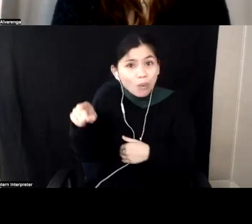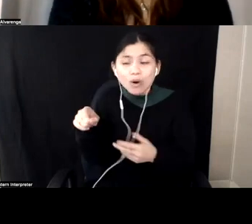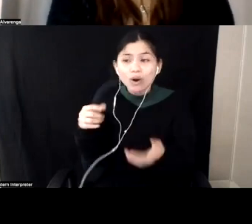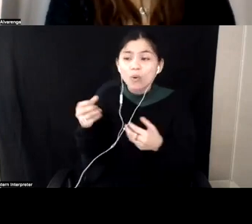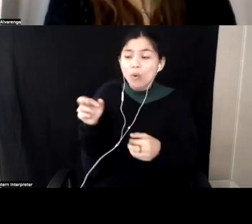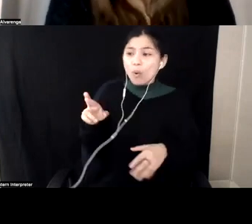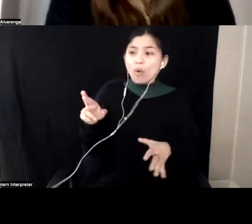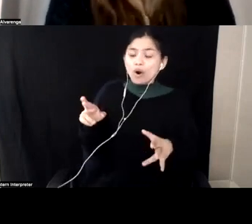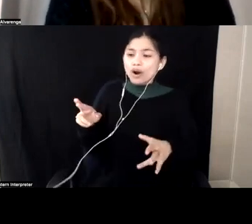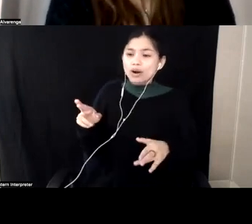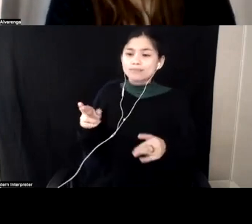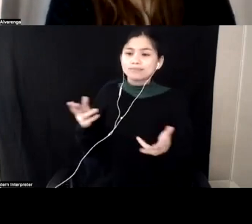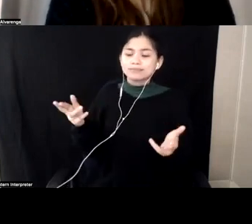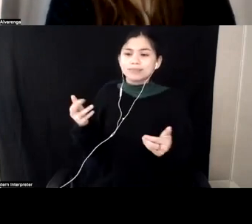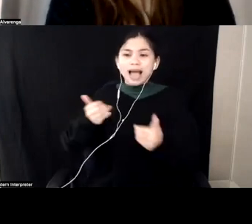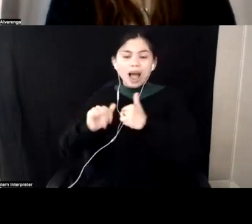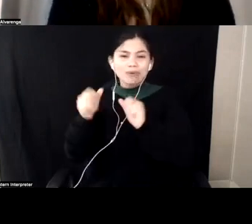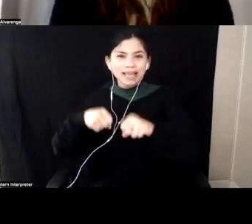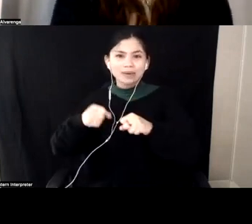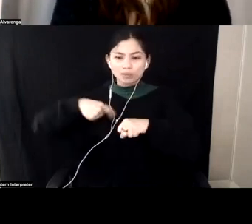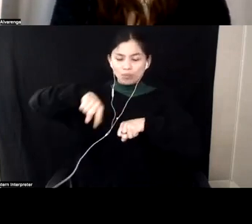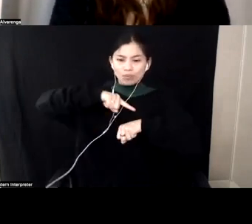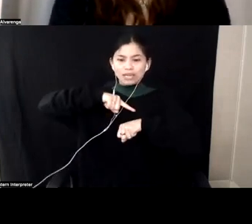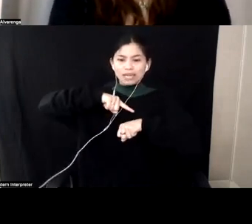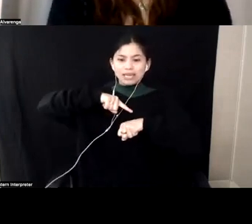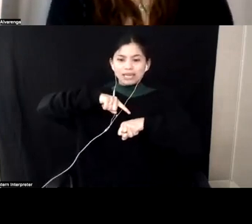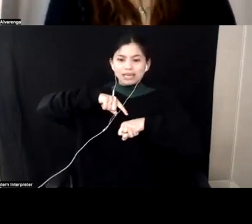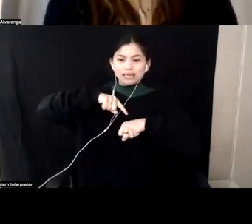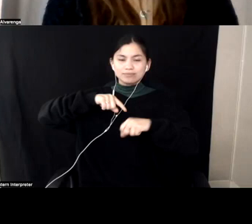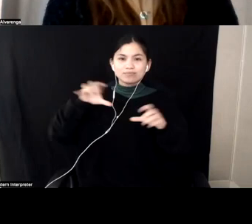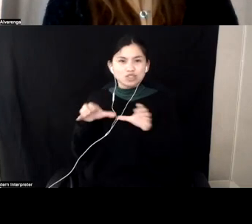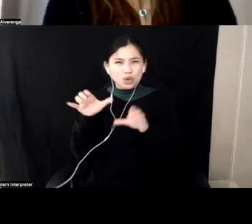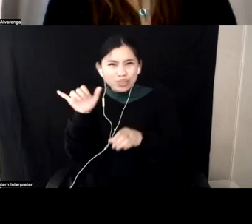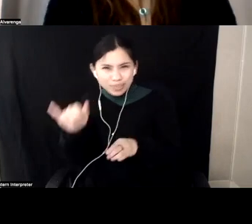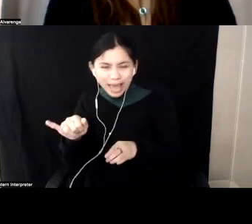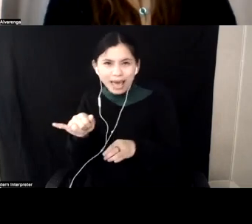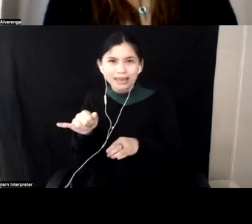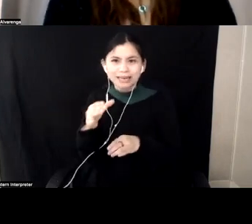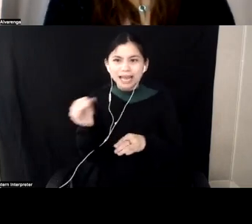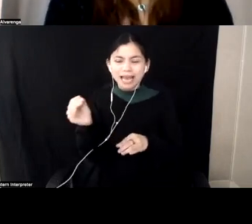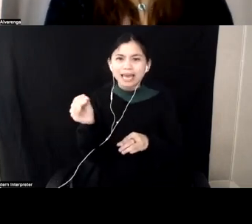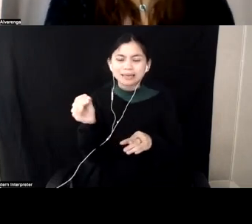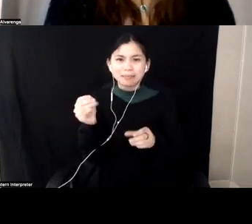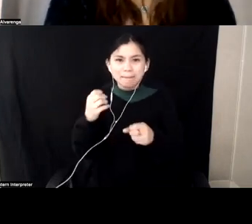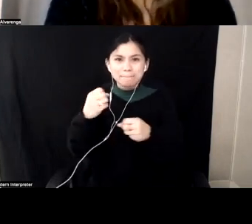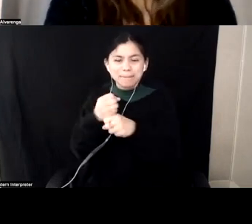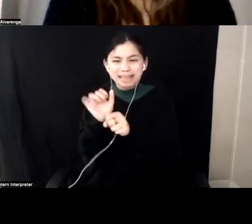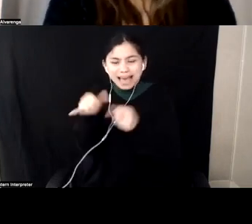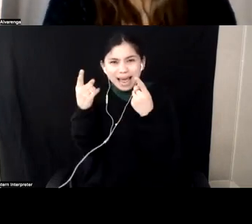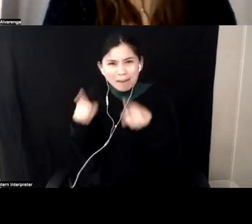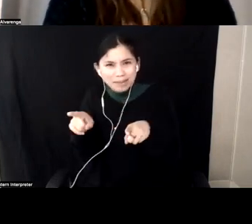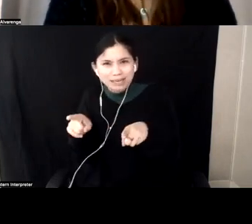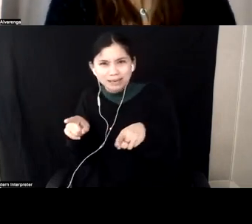make those wishes and desires into actions and goals? And they create a